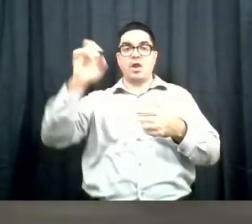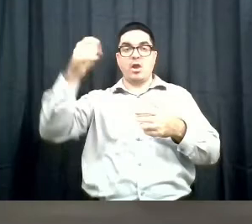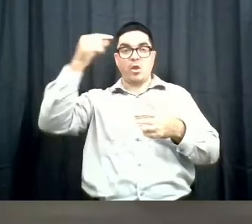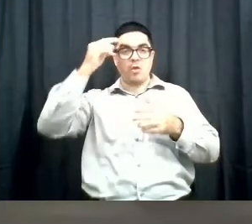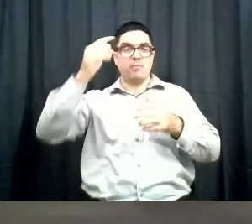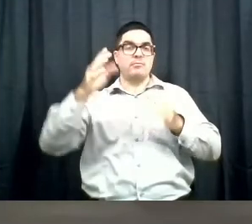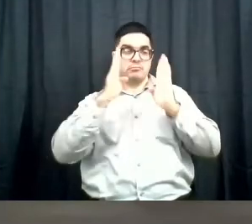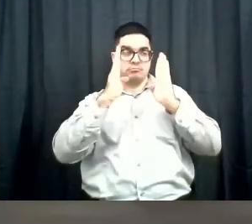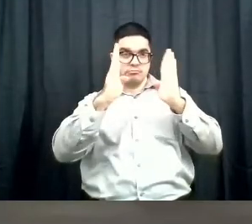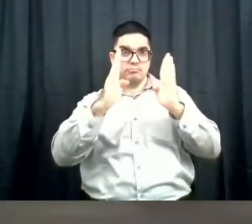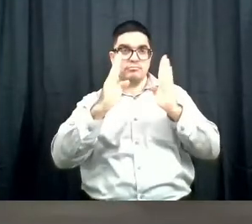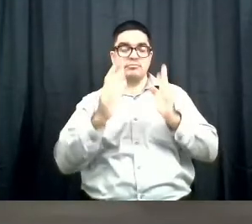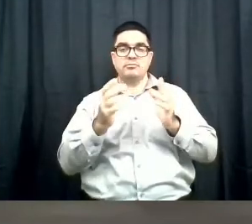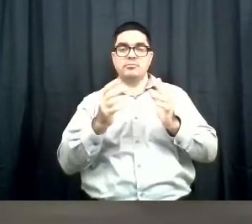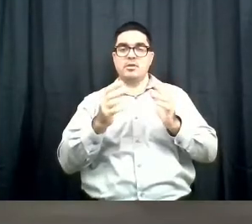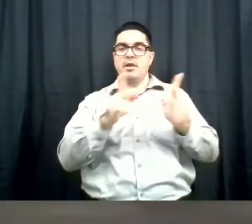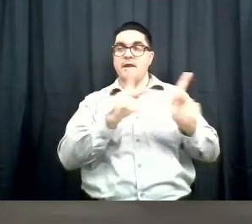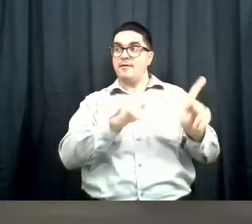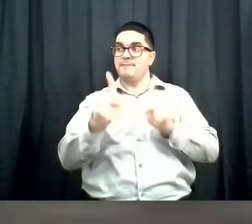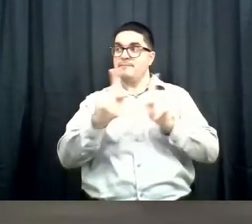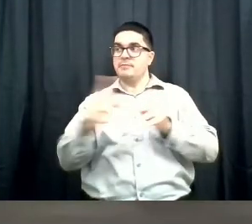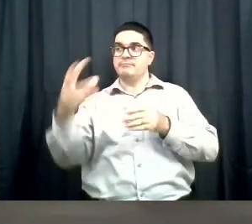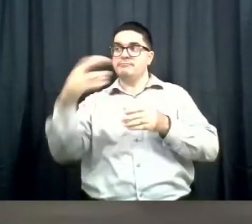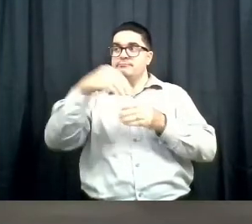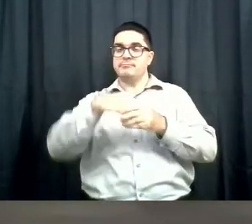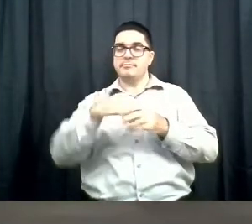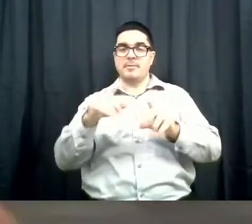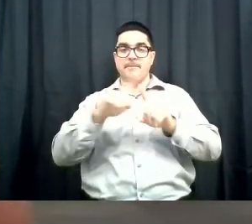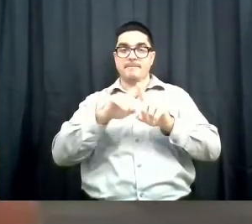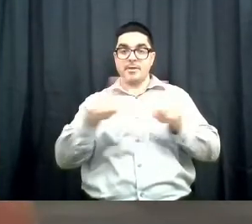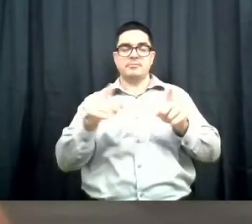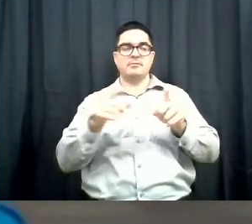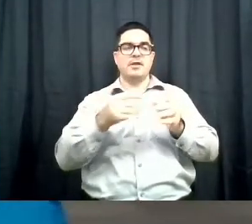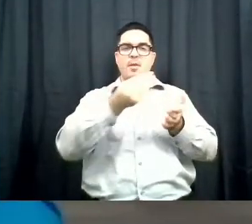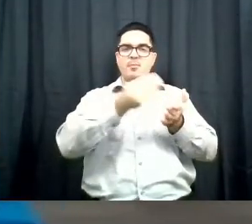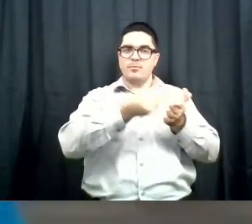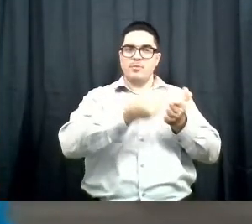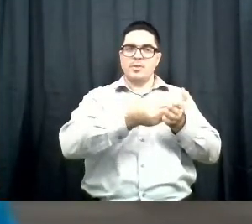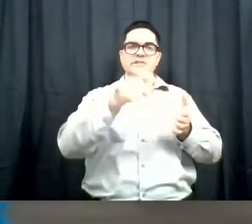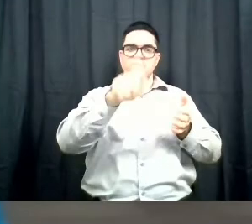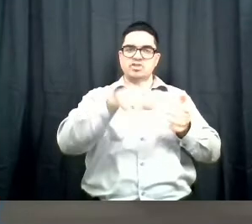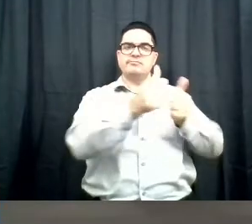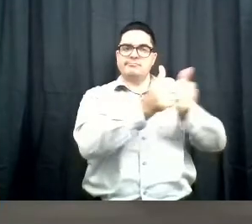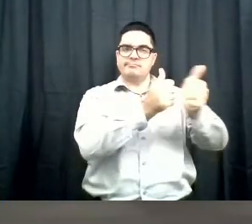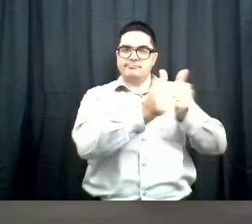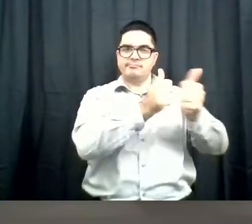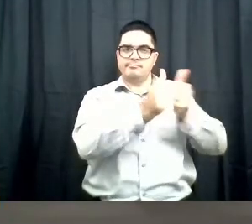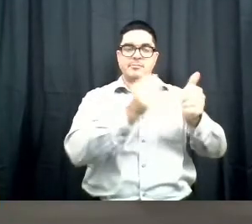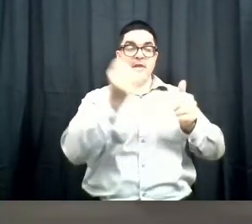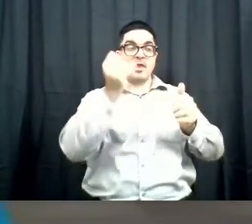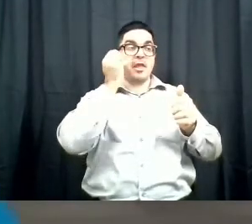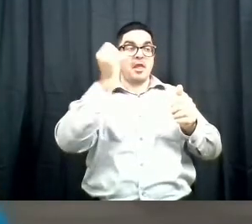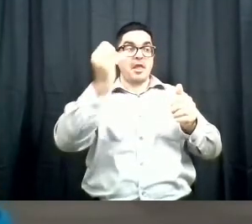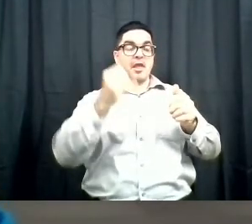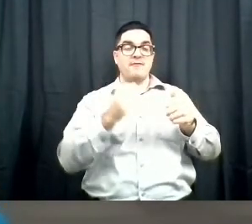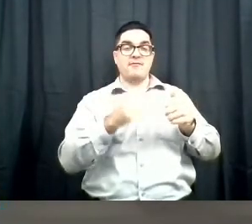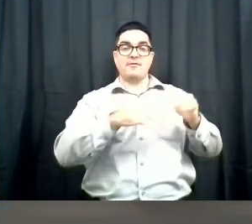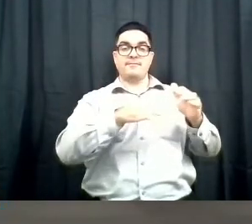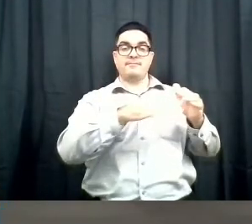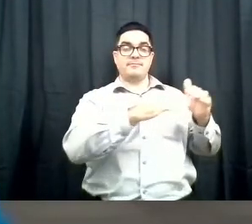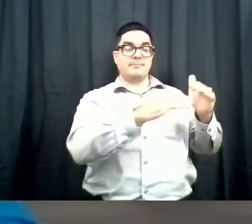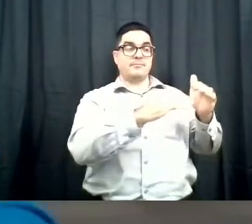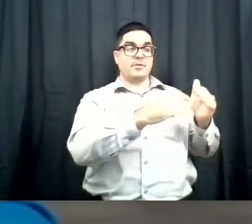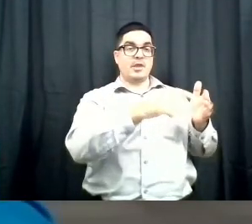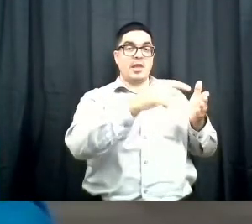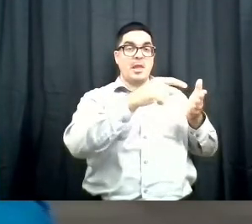plan, but the development of renewables has to be at competitive prices, because if we don't achieve the lowest possible rates, then the